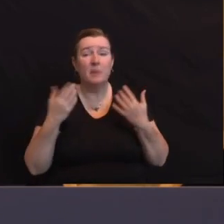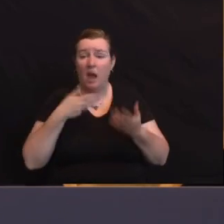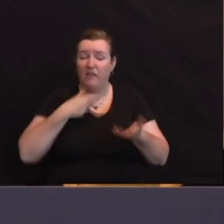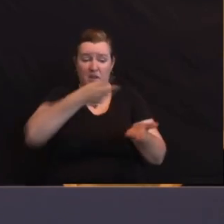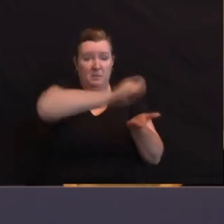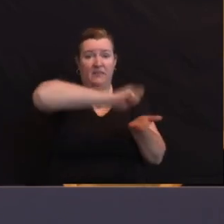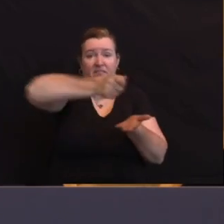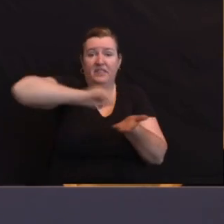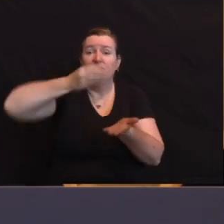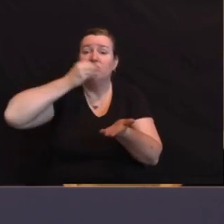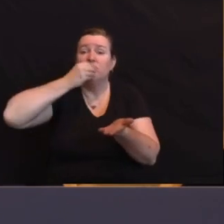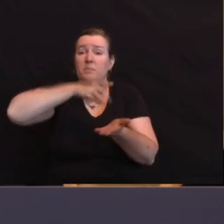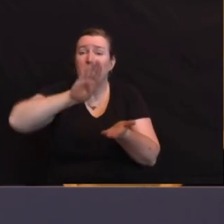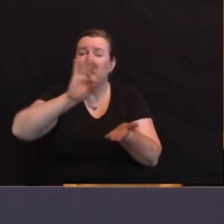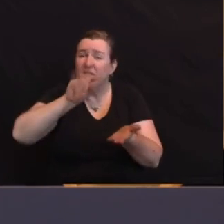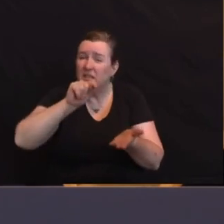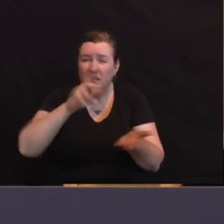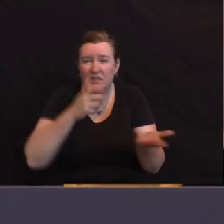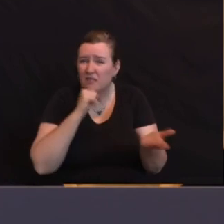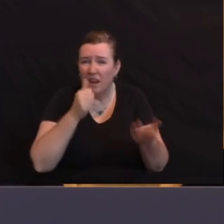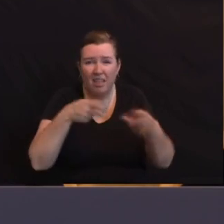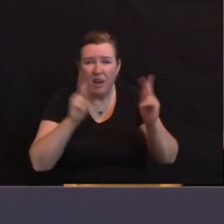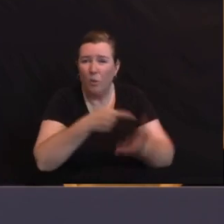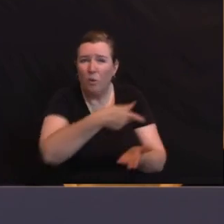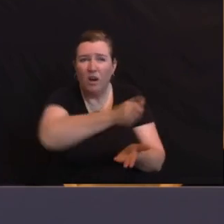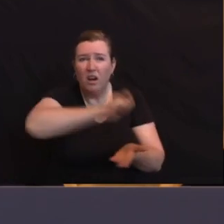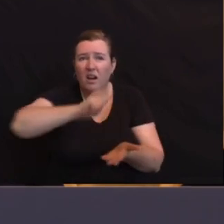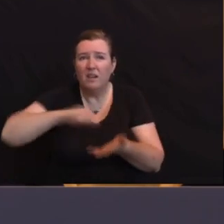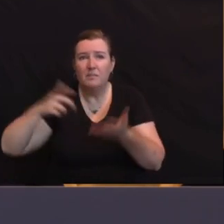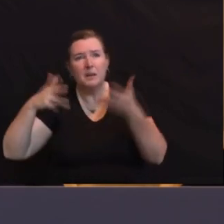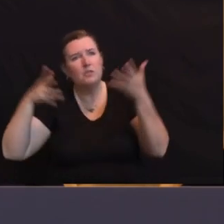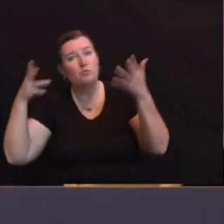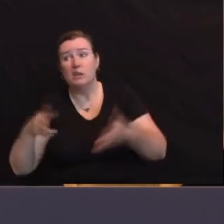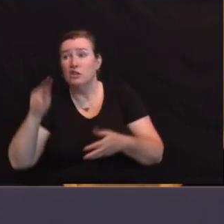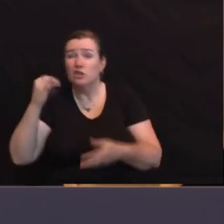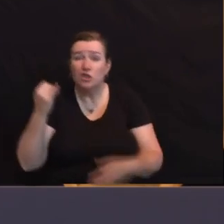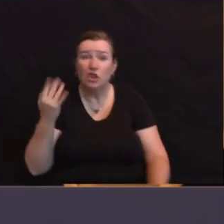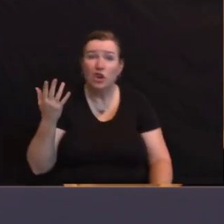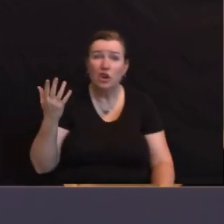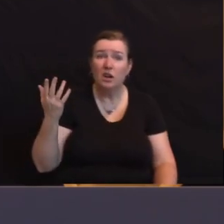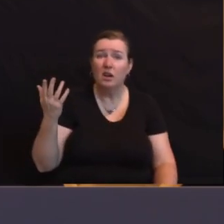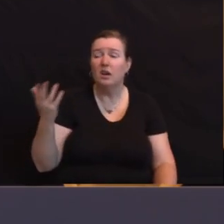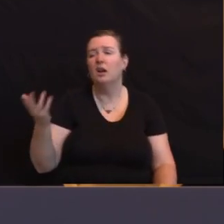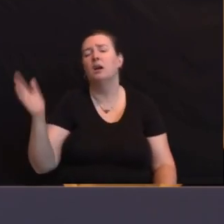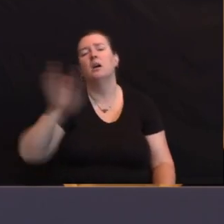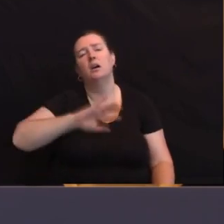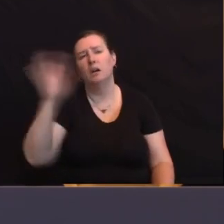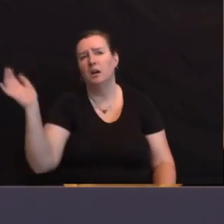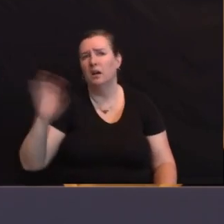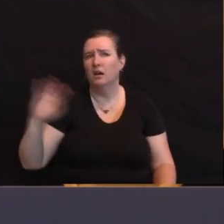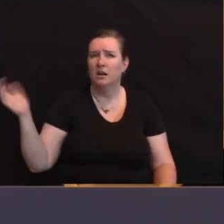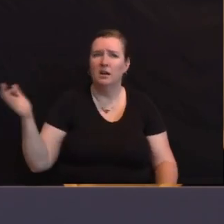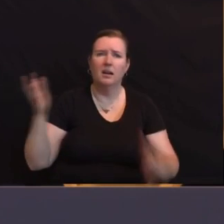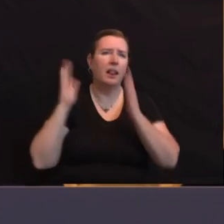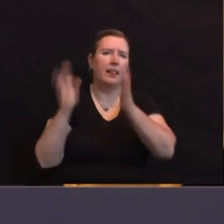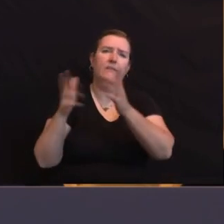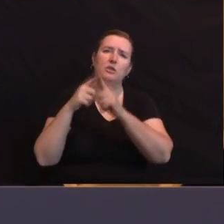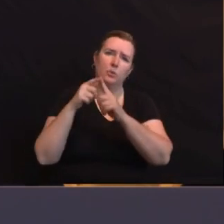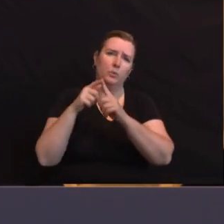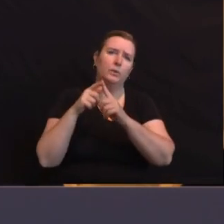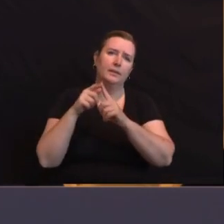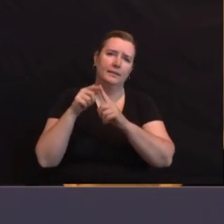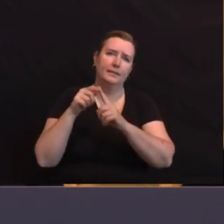My word to everybody else is don't do it. Don't do it. And I'll leave it to the Attorney General and the Somerset County Prosecutor to continue their work as it relates